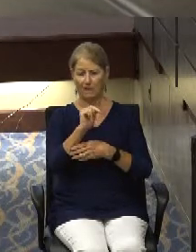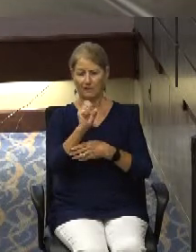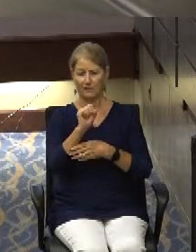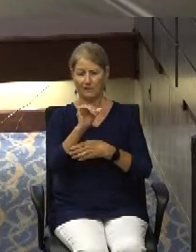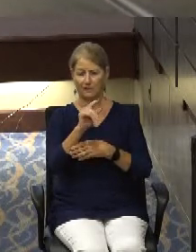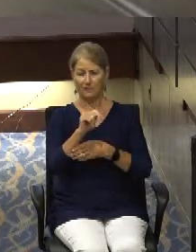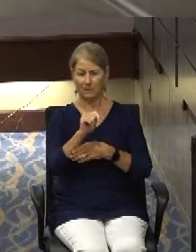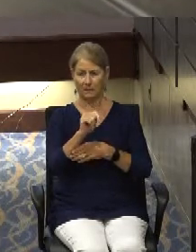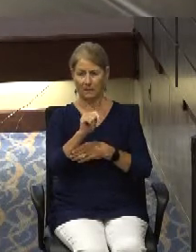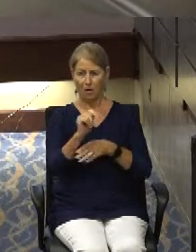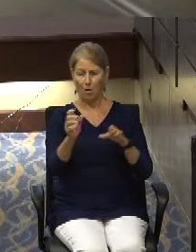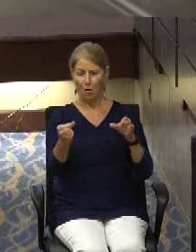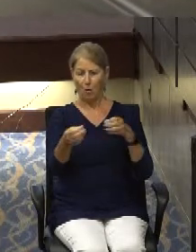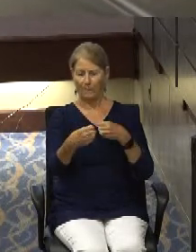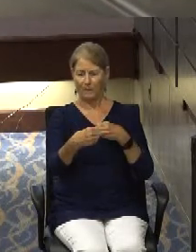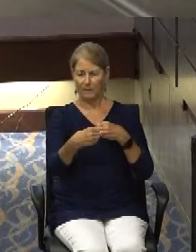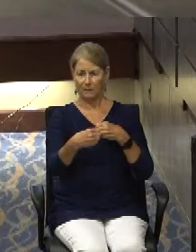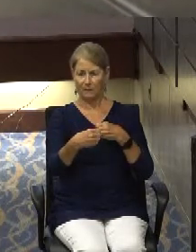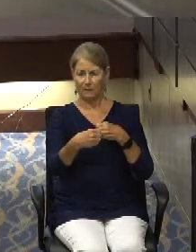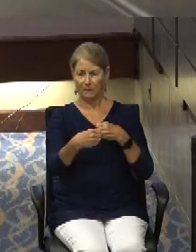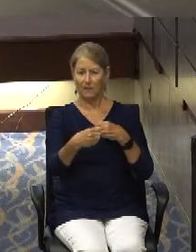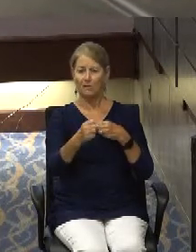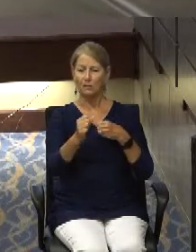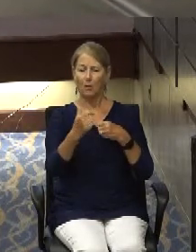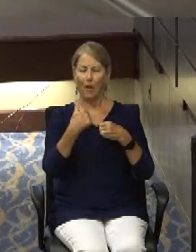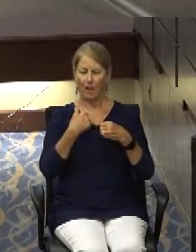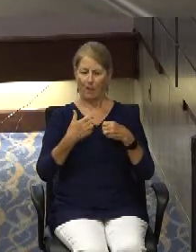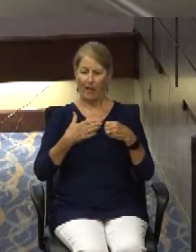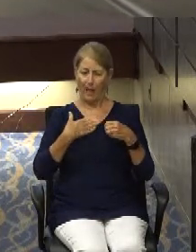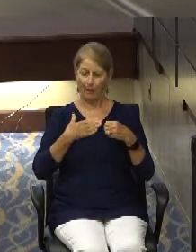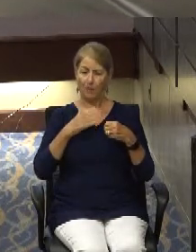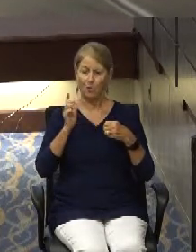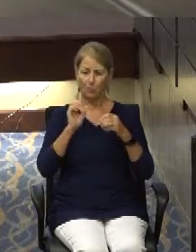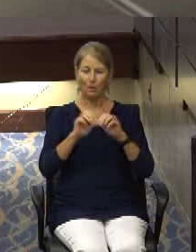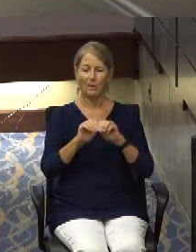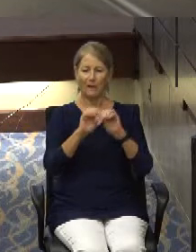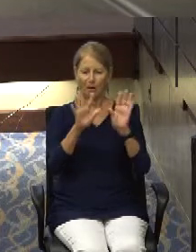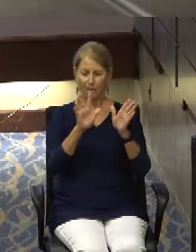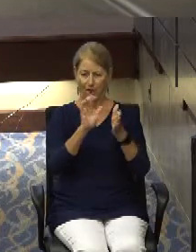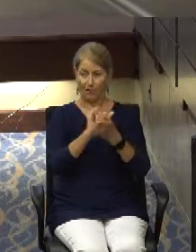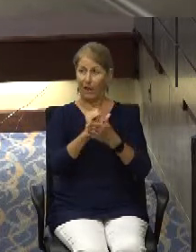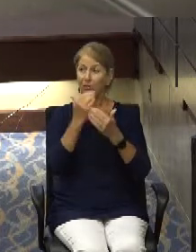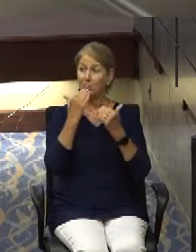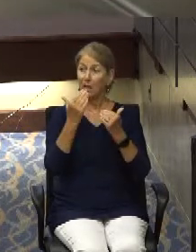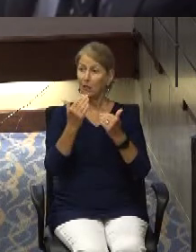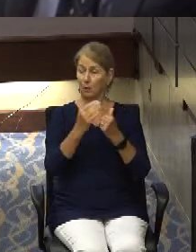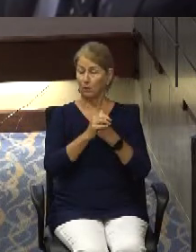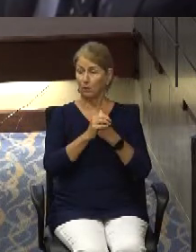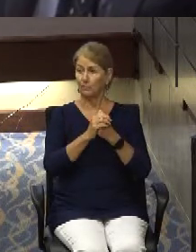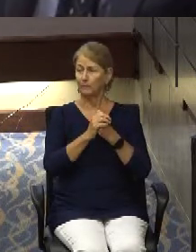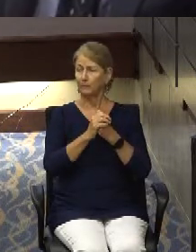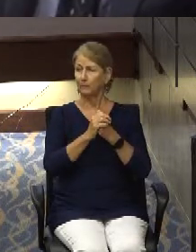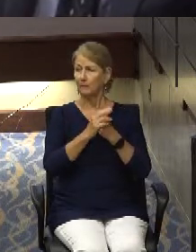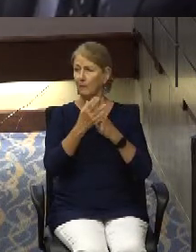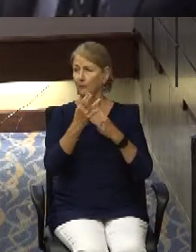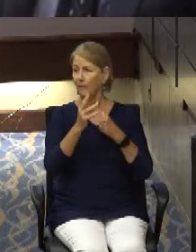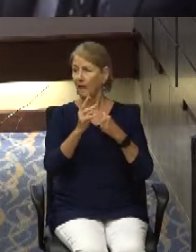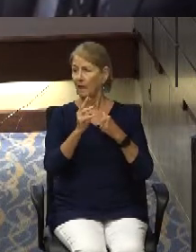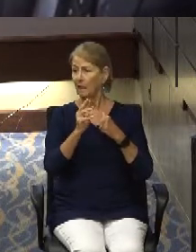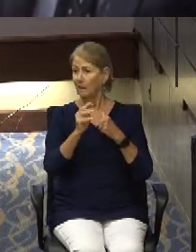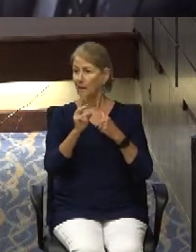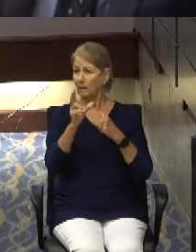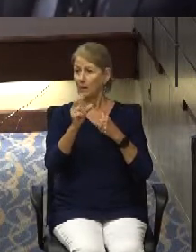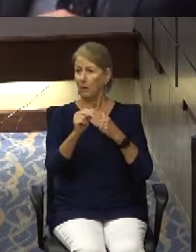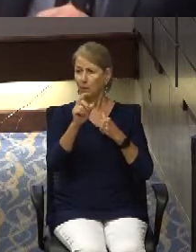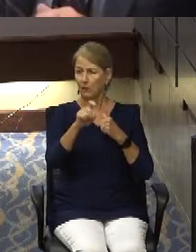office. So I'm glad you clarified that for me. So thank you. No need for